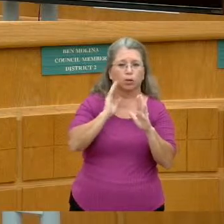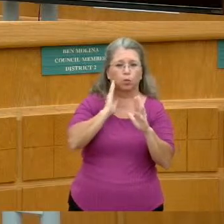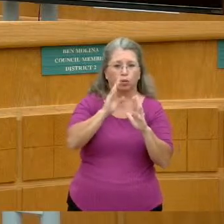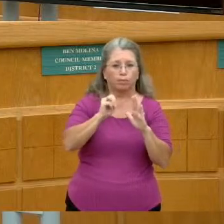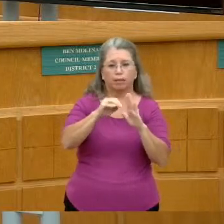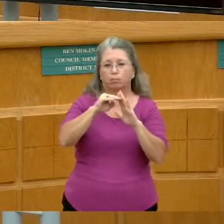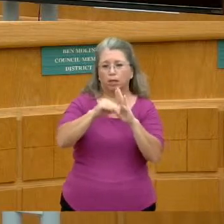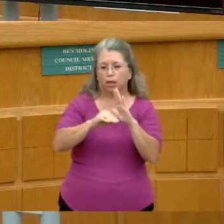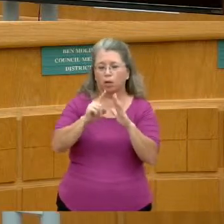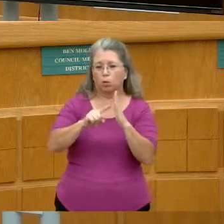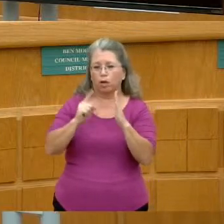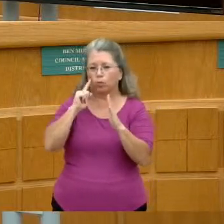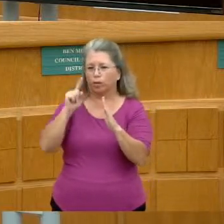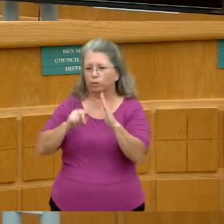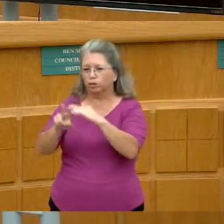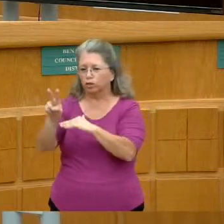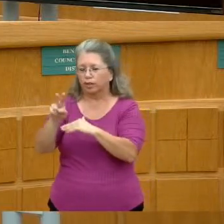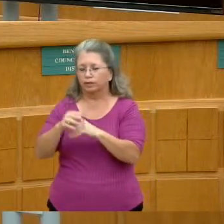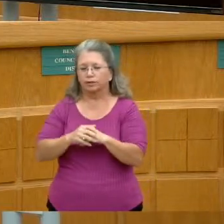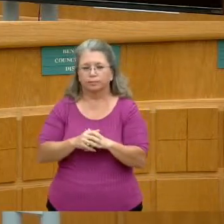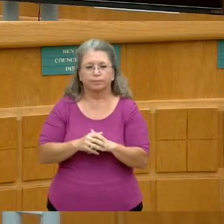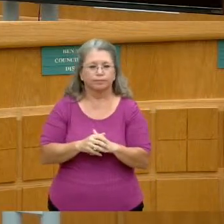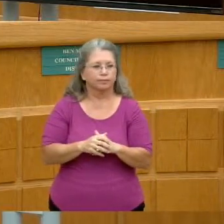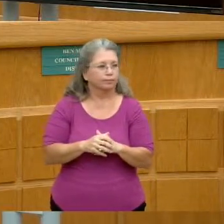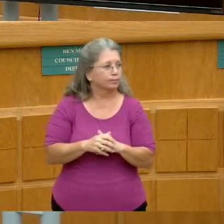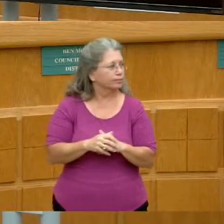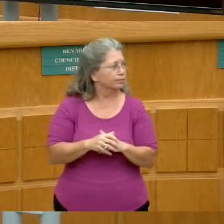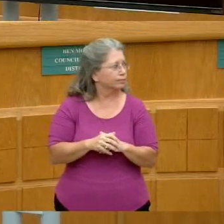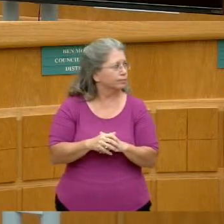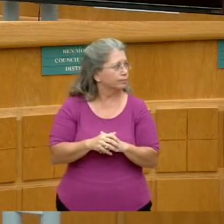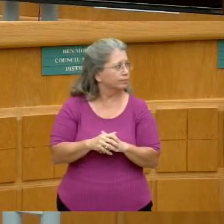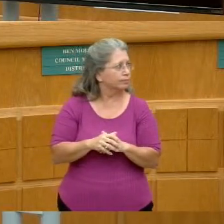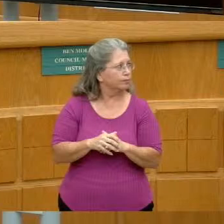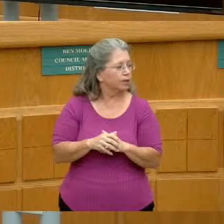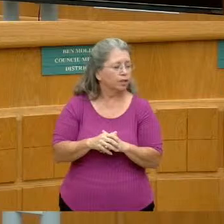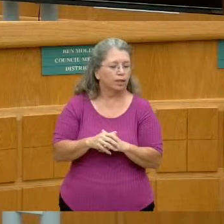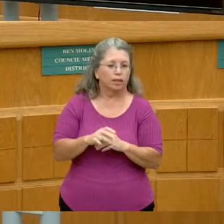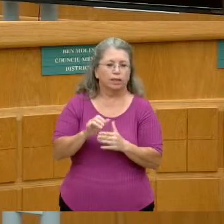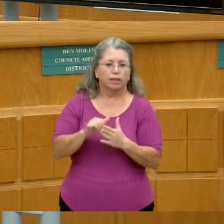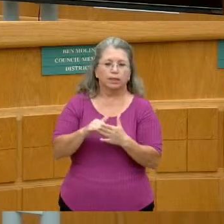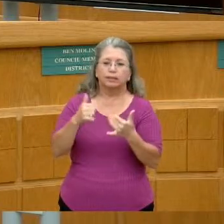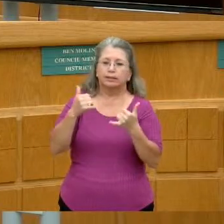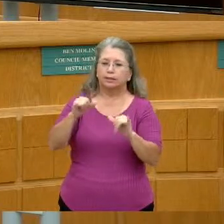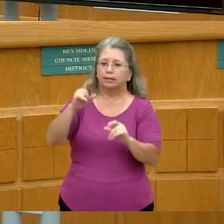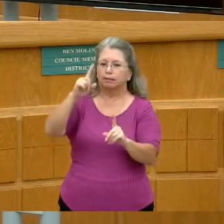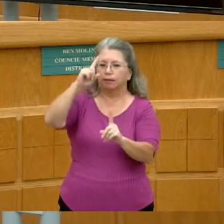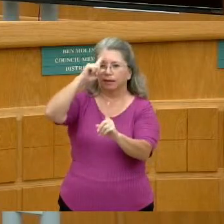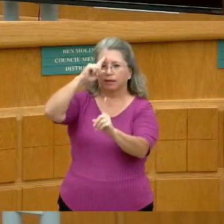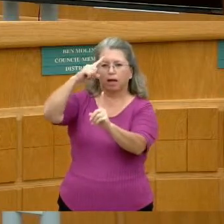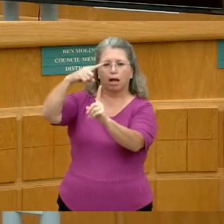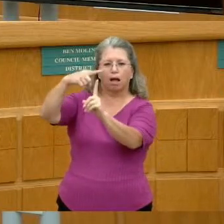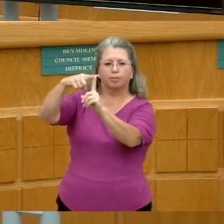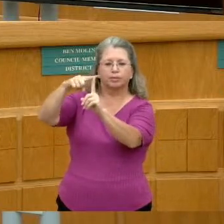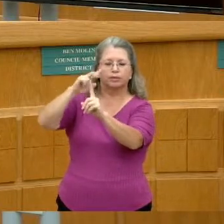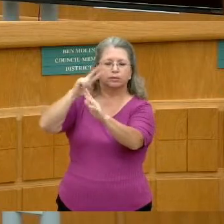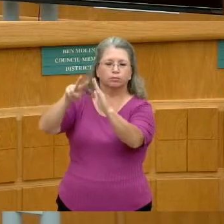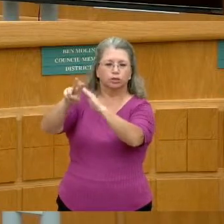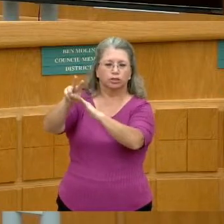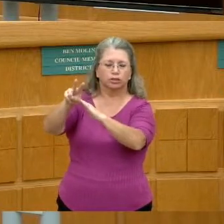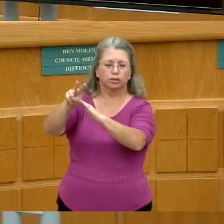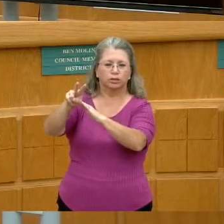However, this is a very optimistic projection. This is still an optimistic projection, but not as